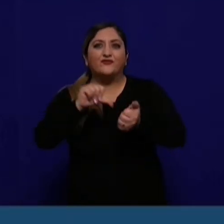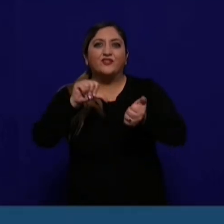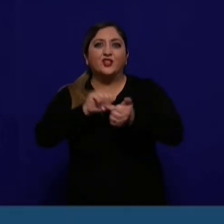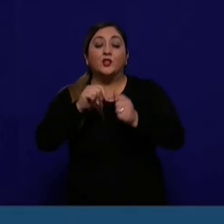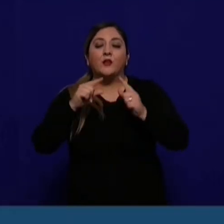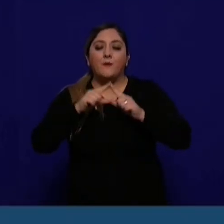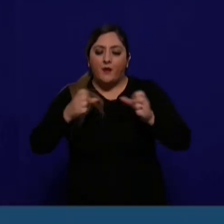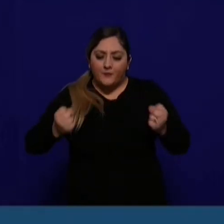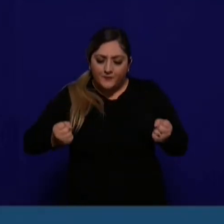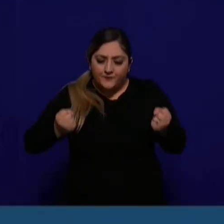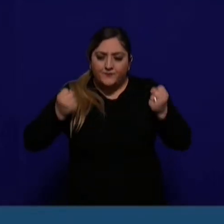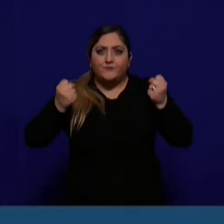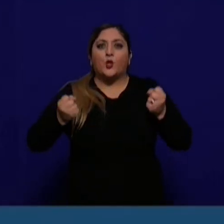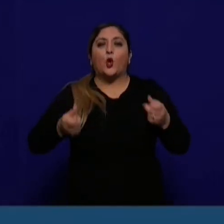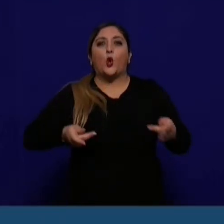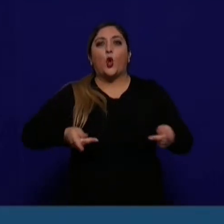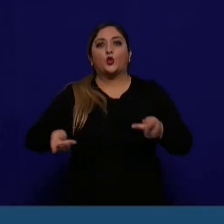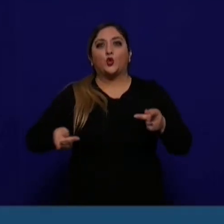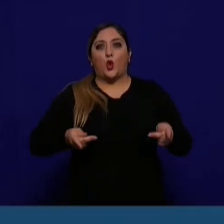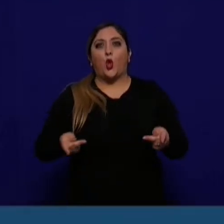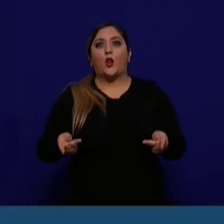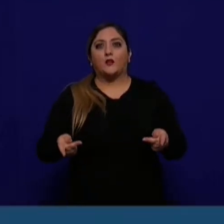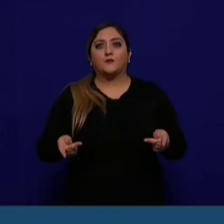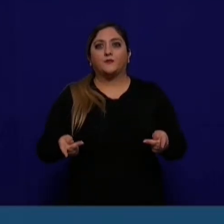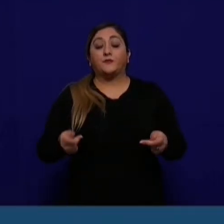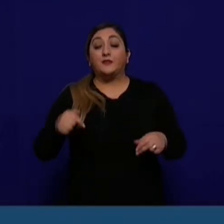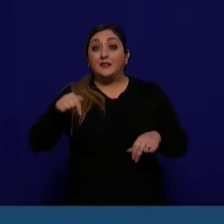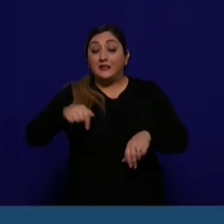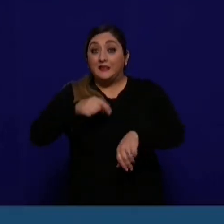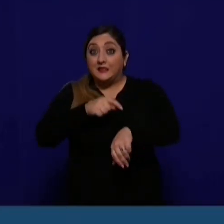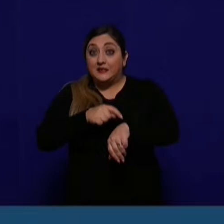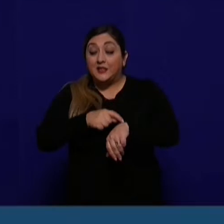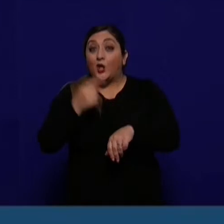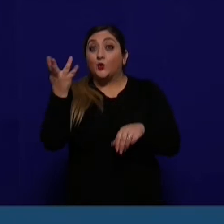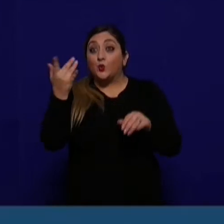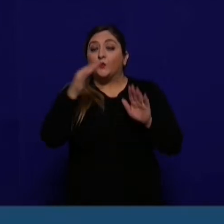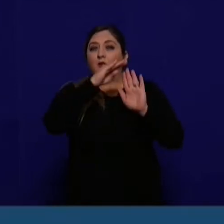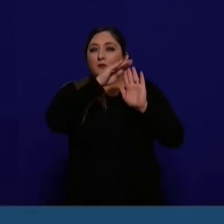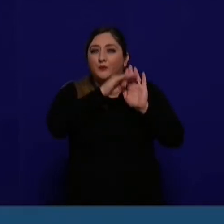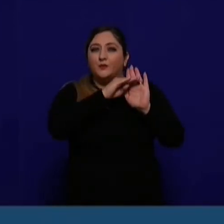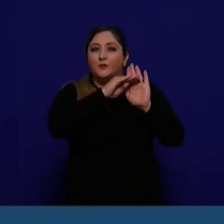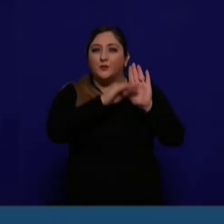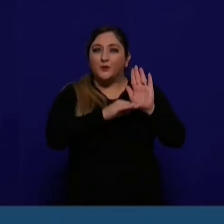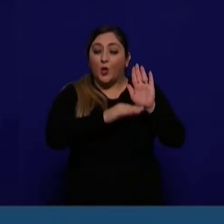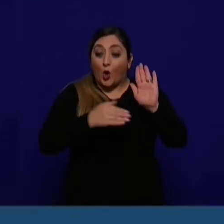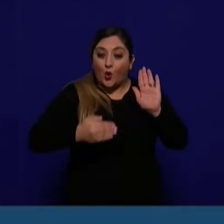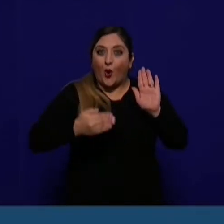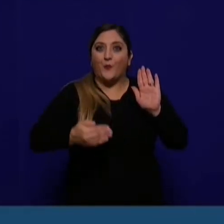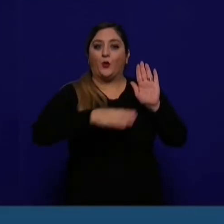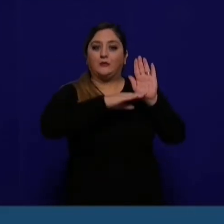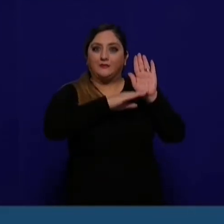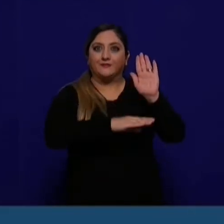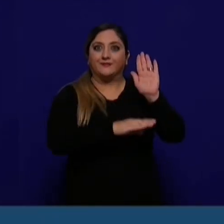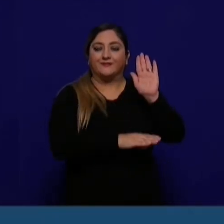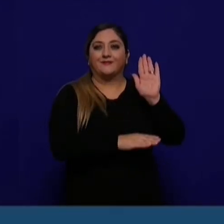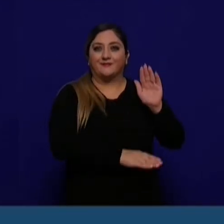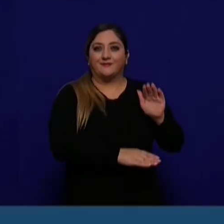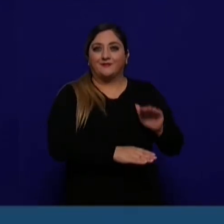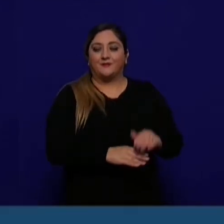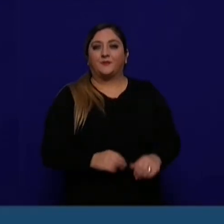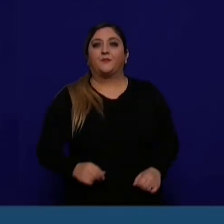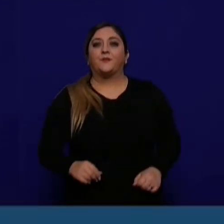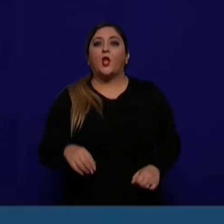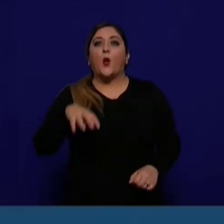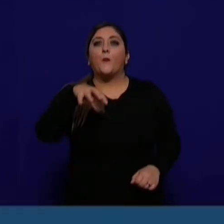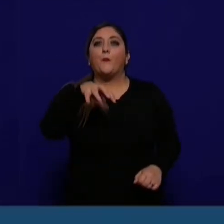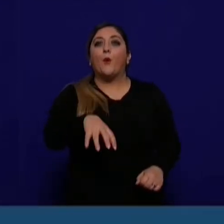inkomplu nikkontrollaw anka fil-fażi li qegħdin bħalissa fejn in-numri huma niżlin ħalli aħna nibqgħu naraw li jibqgħu niżlin ukoll. Il-workplaces